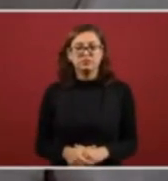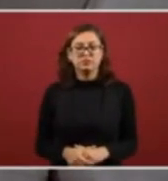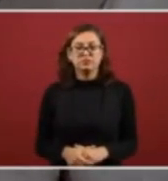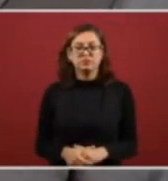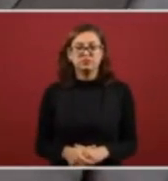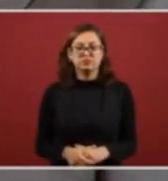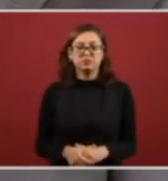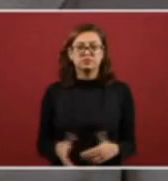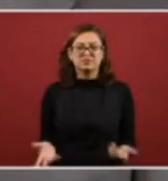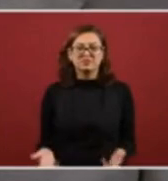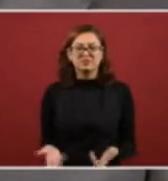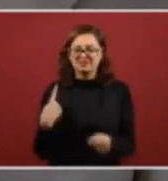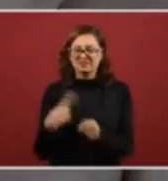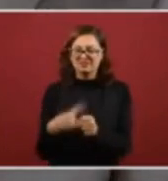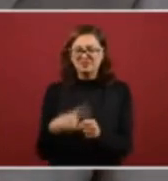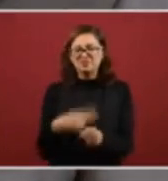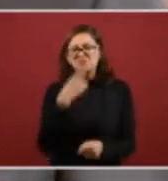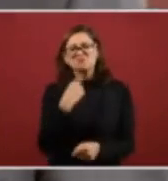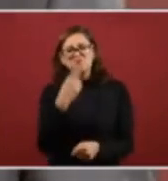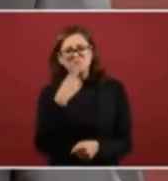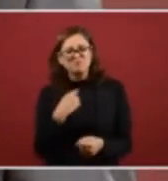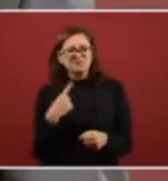attend diabetes,